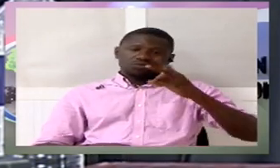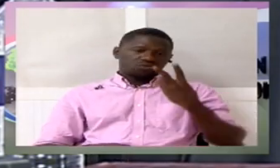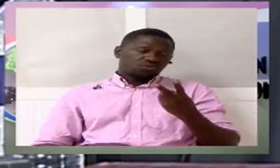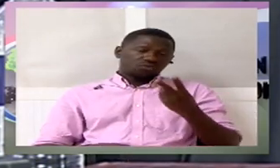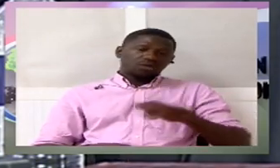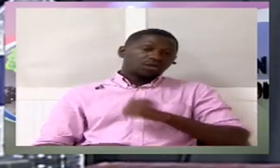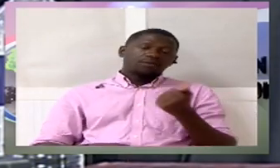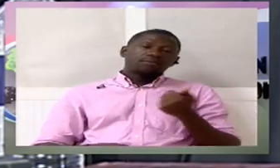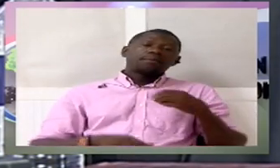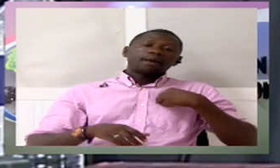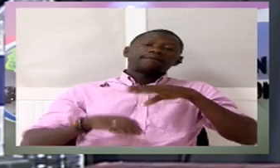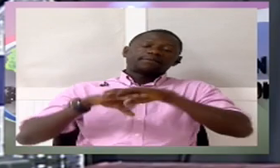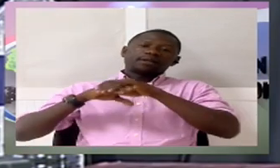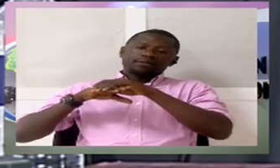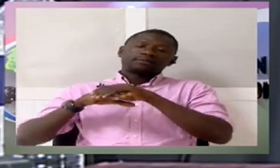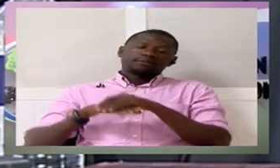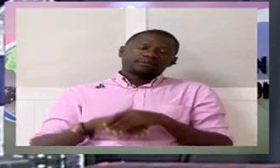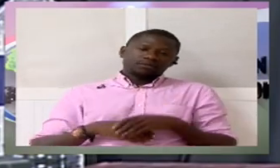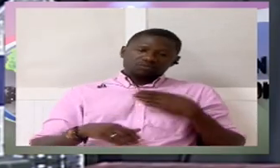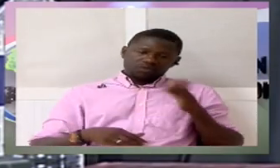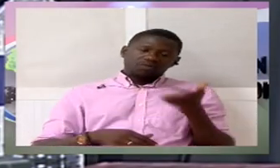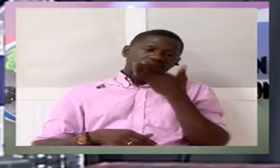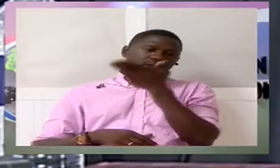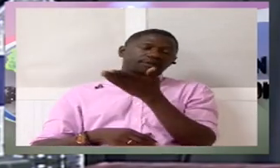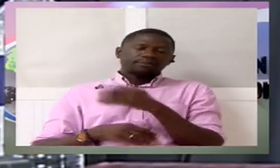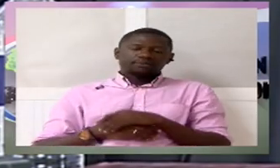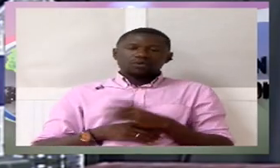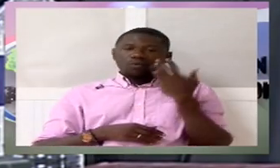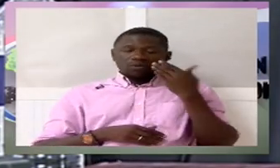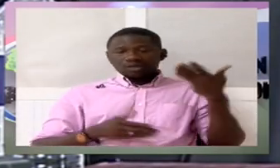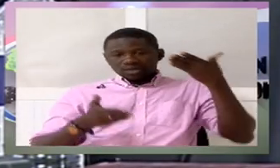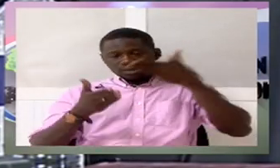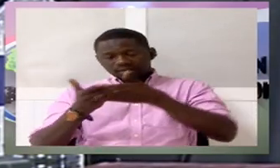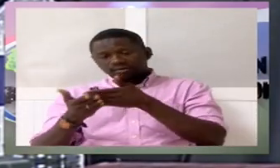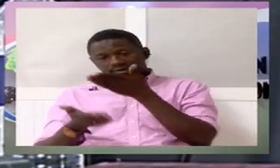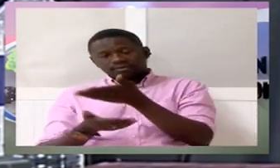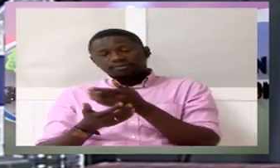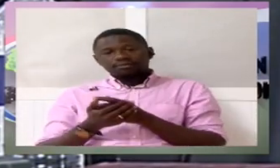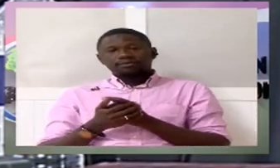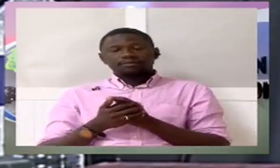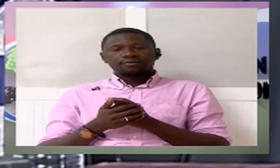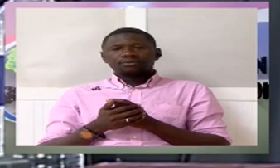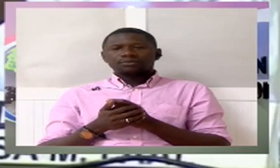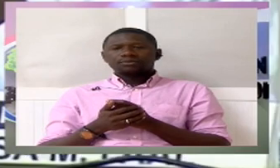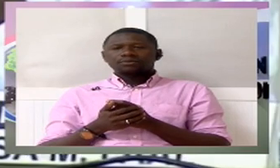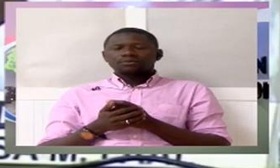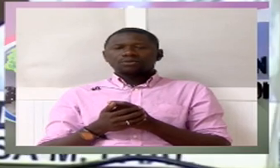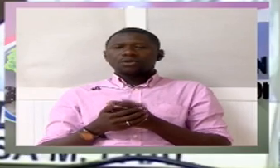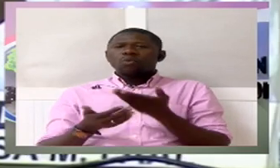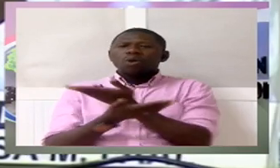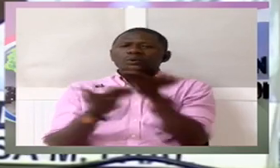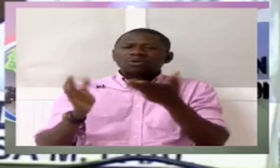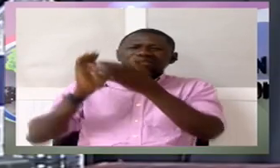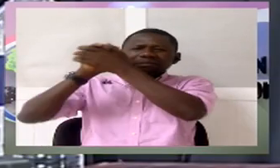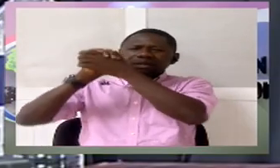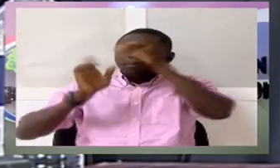and two of my kids and my dead friend. We went there. When we got there, where was Gaddafi lodged